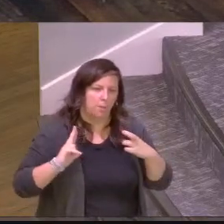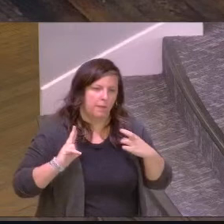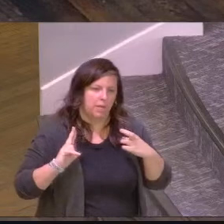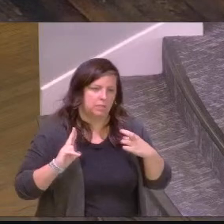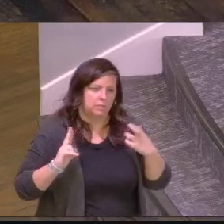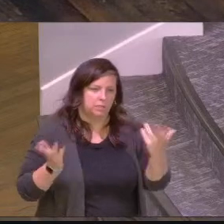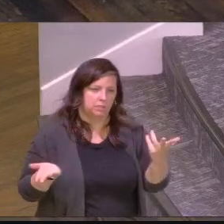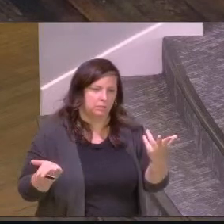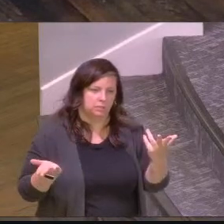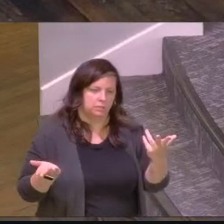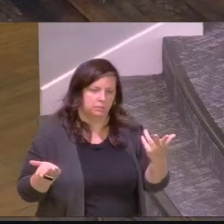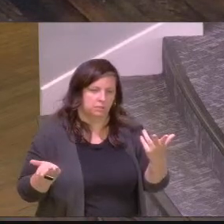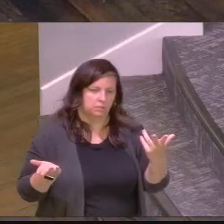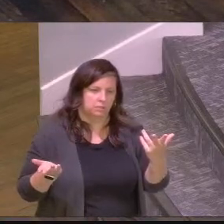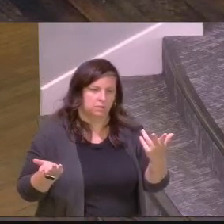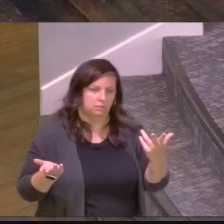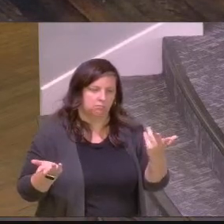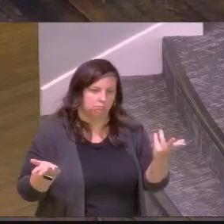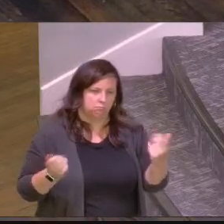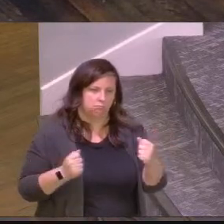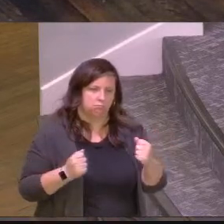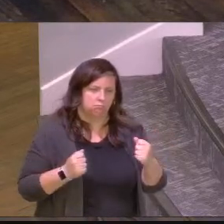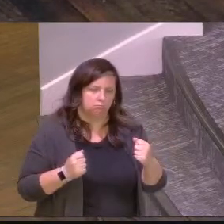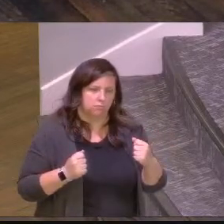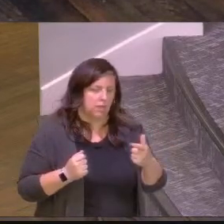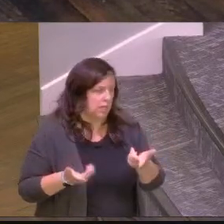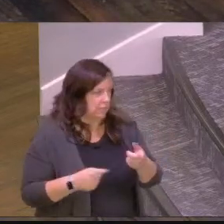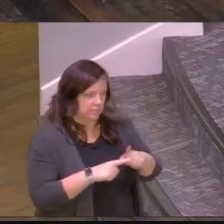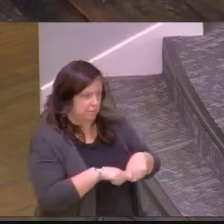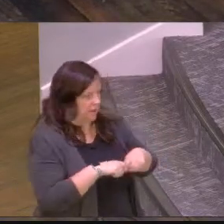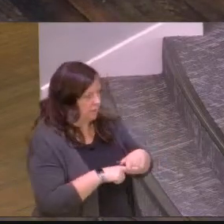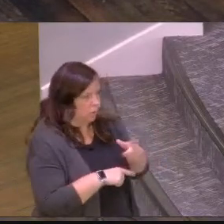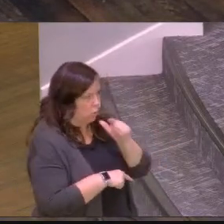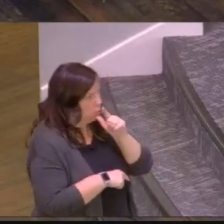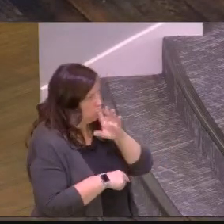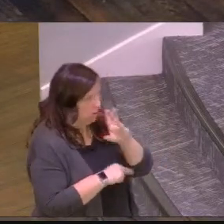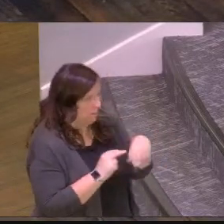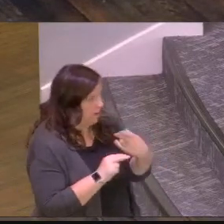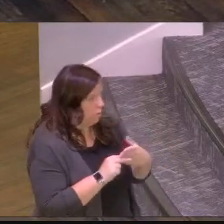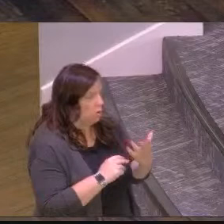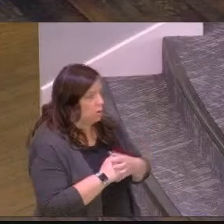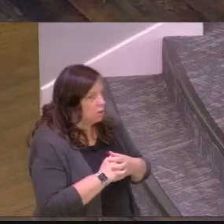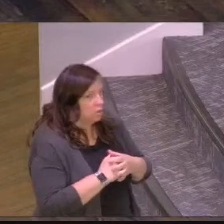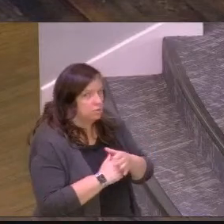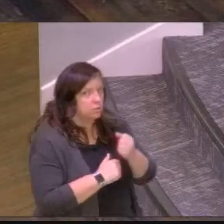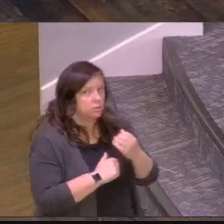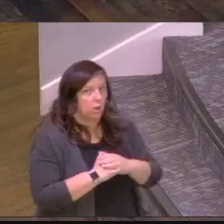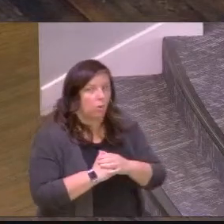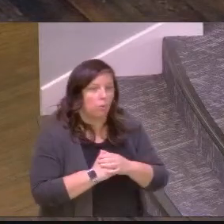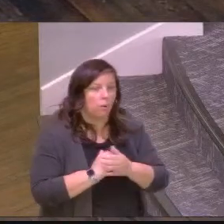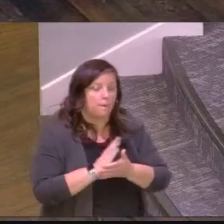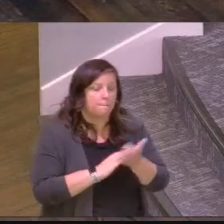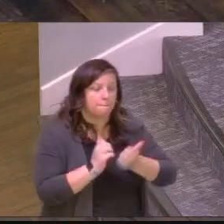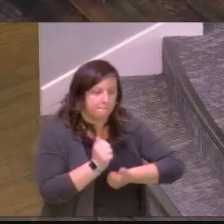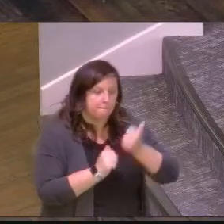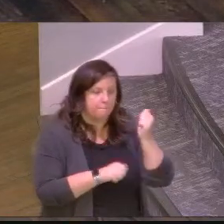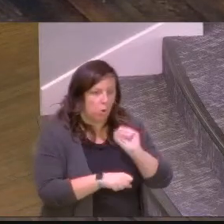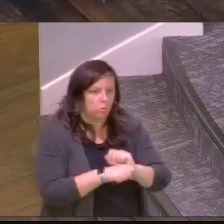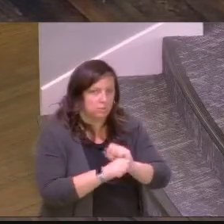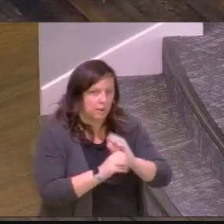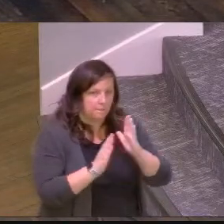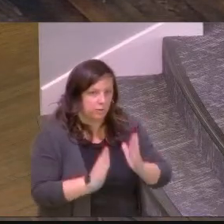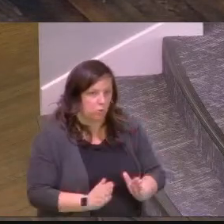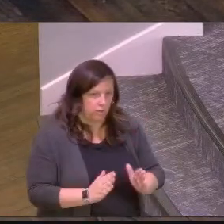package? It just depends on which employees that you're speaking. So the vast majority of all employees at CCSD are